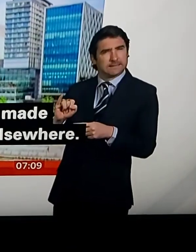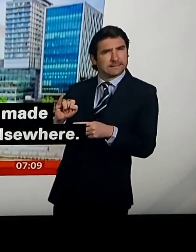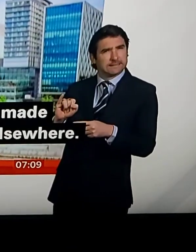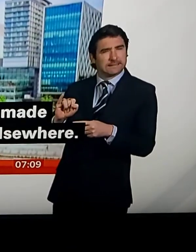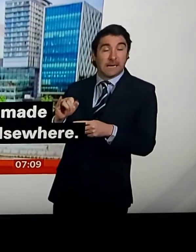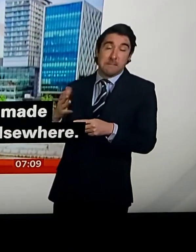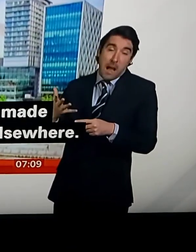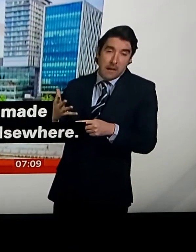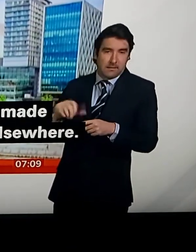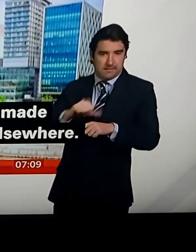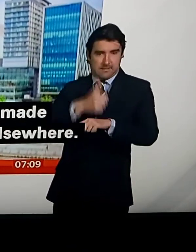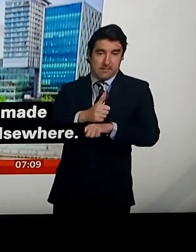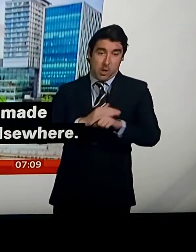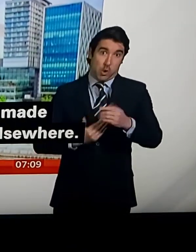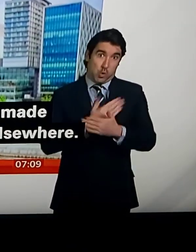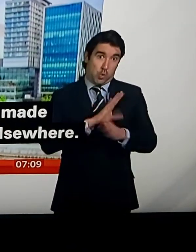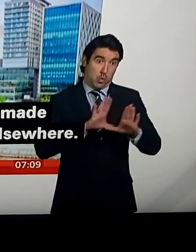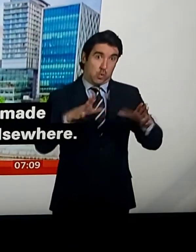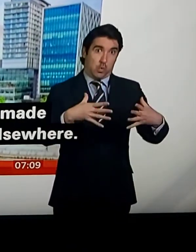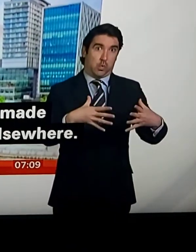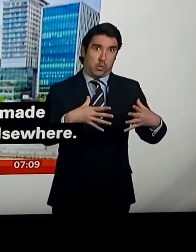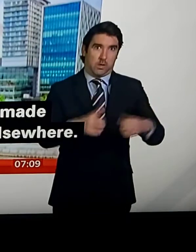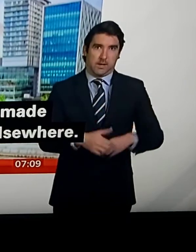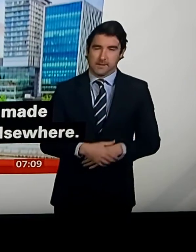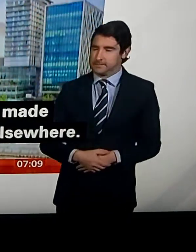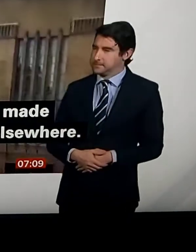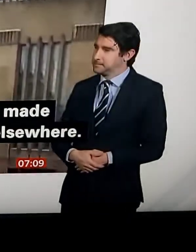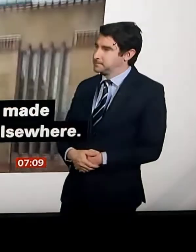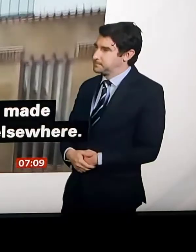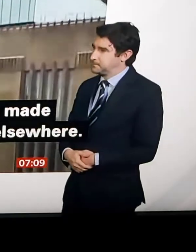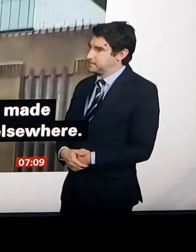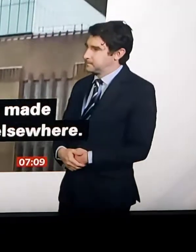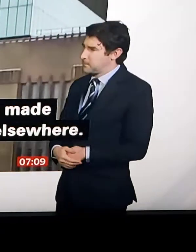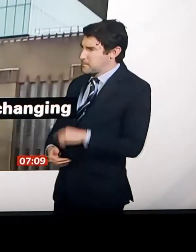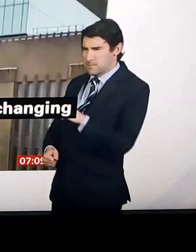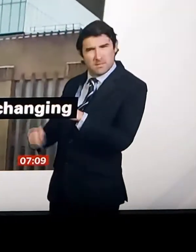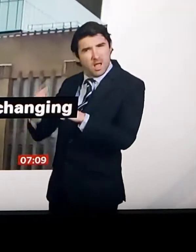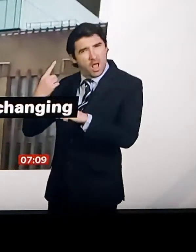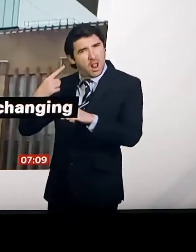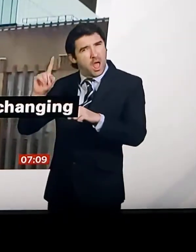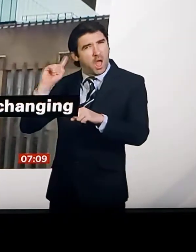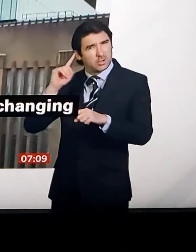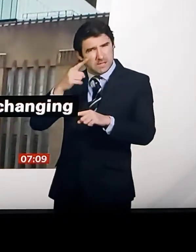balcony of the Tate Modern last year has been able to go home for the first time. The six-year-old was visiting...